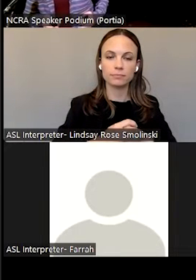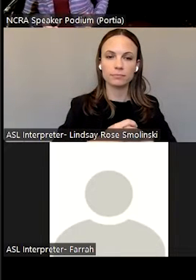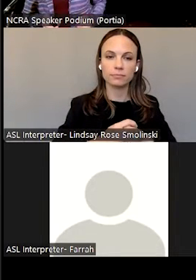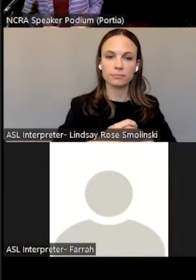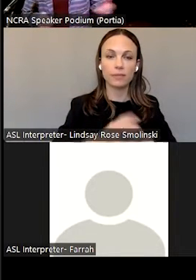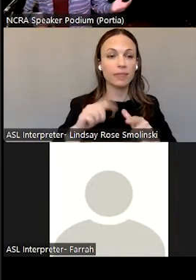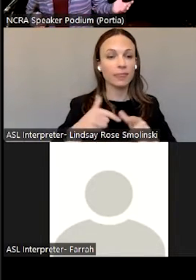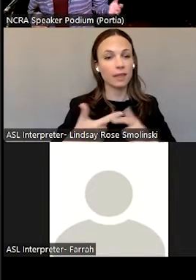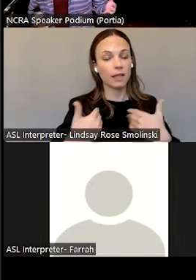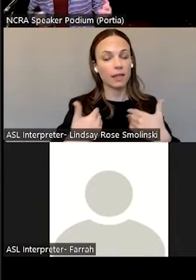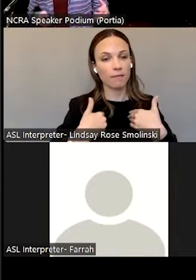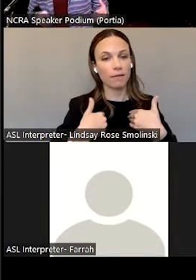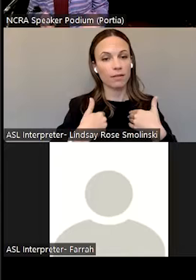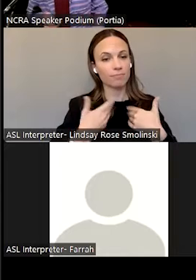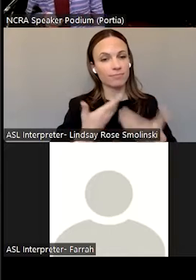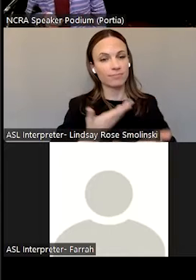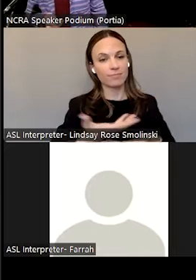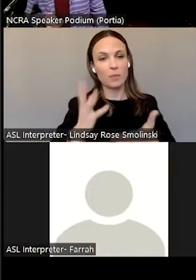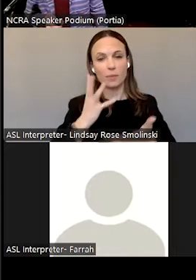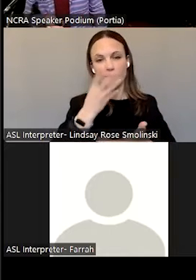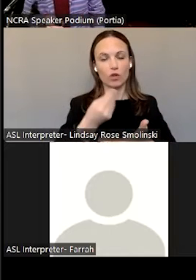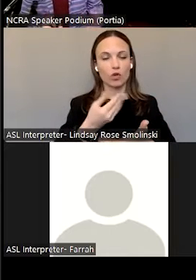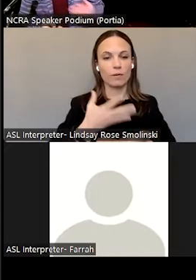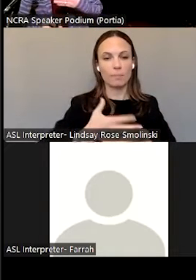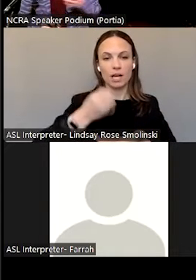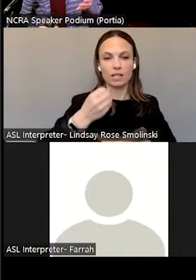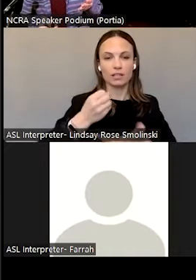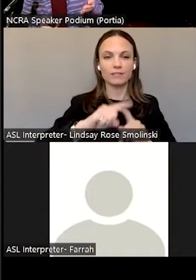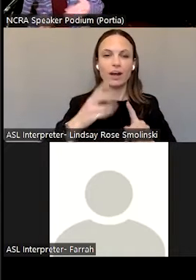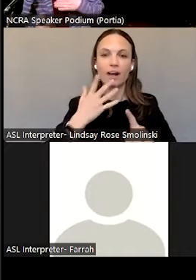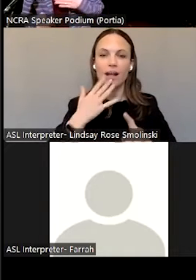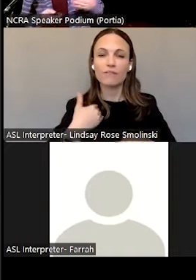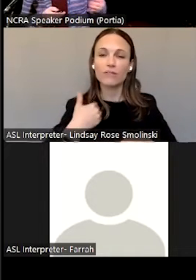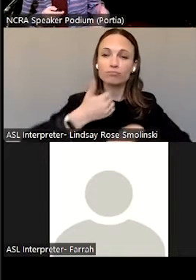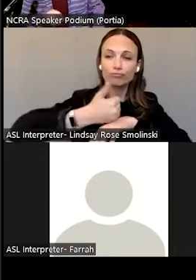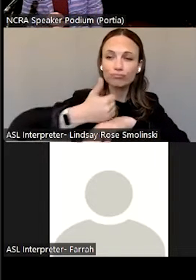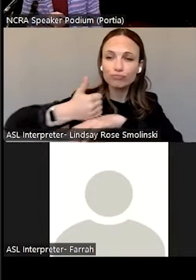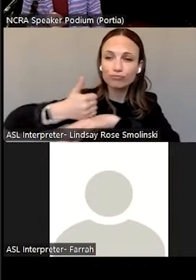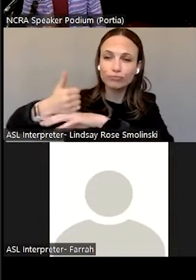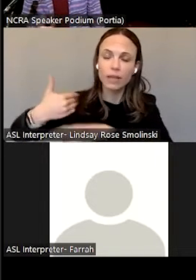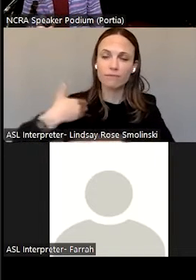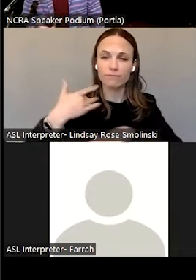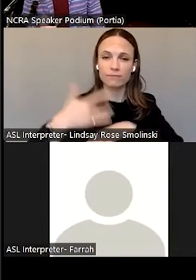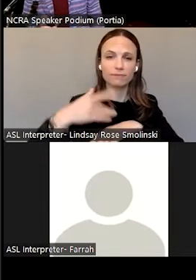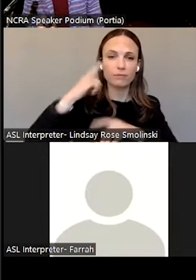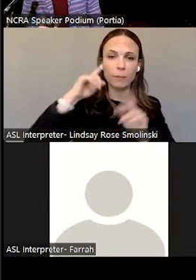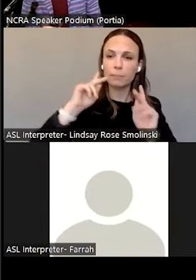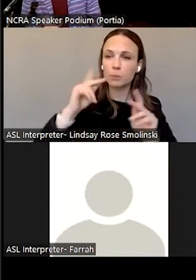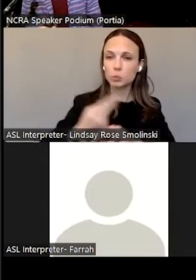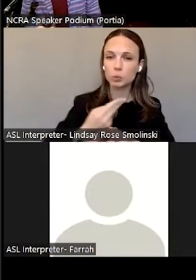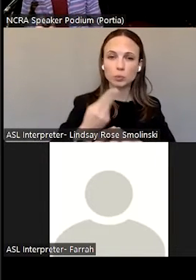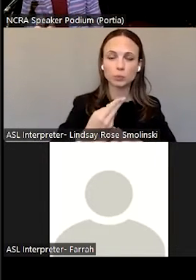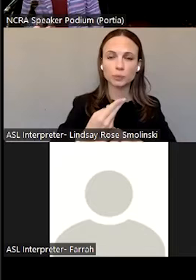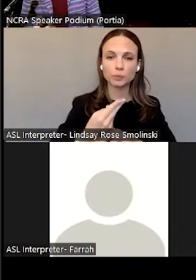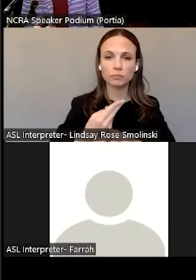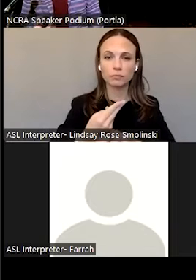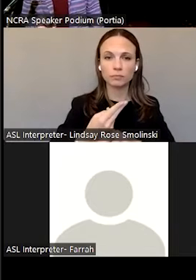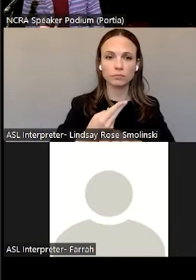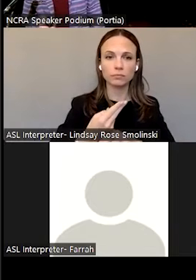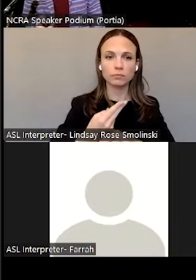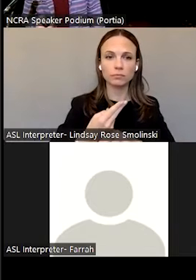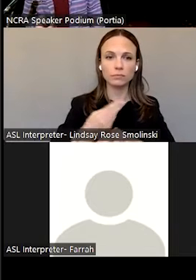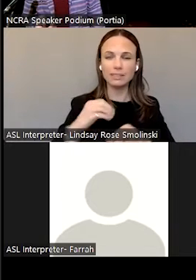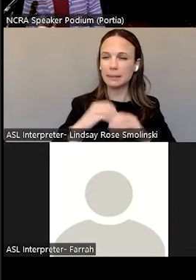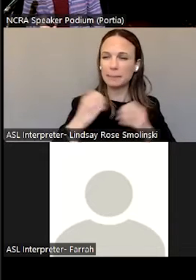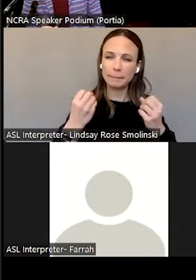So then we've got all these beautiful bottle shades, and we have them on shelves. We have them available for people to use in lots